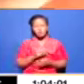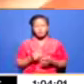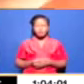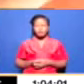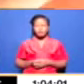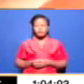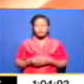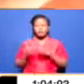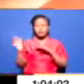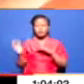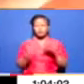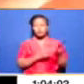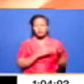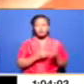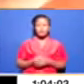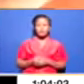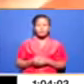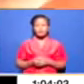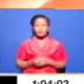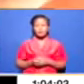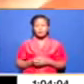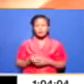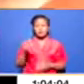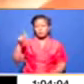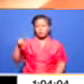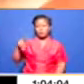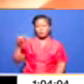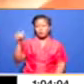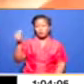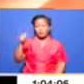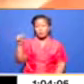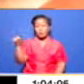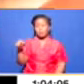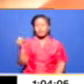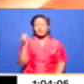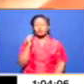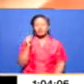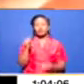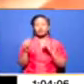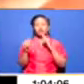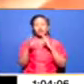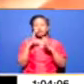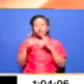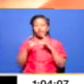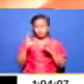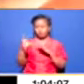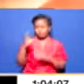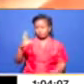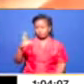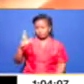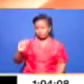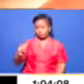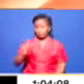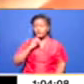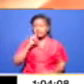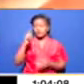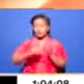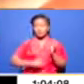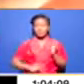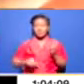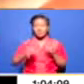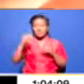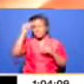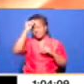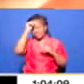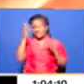The Principal Secretary in the State Department of Broadcasting and Telecommunication, Esther Koimett, has reiterated that the government will not shut